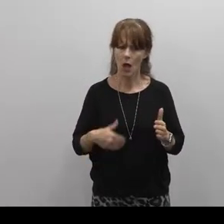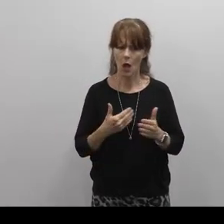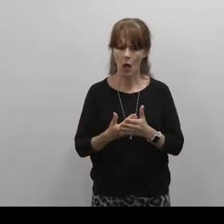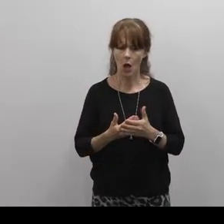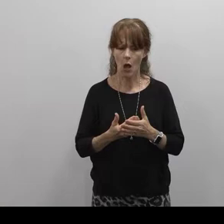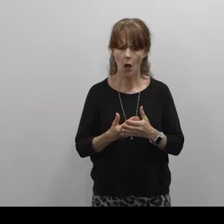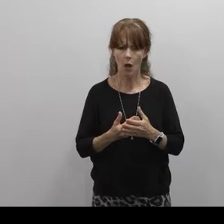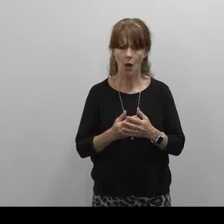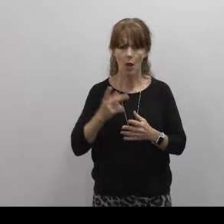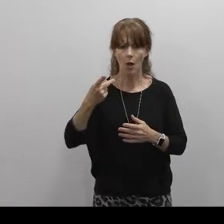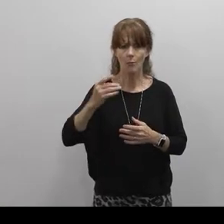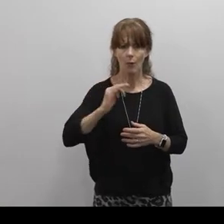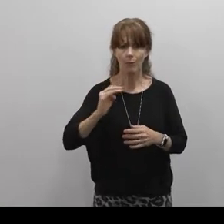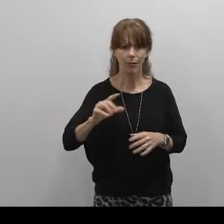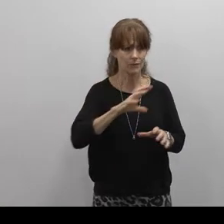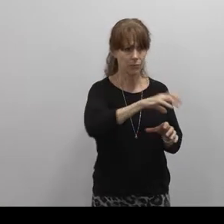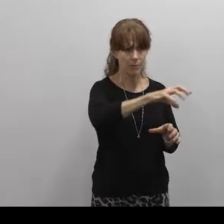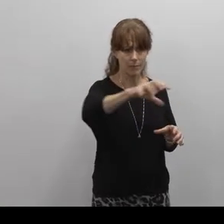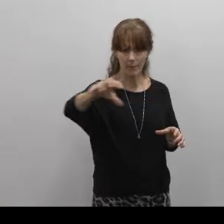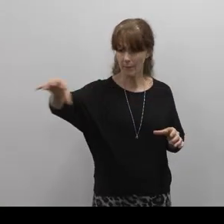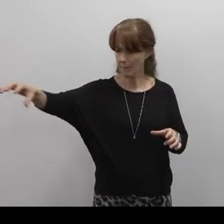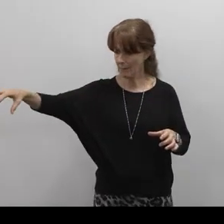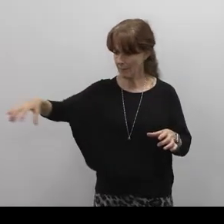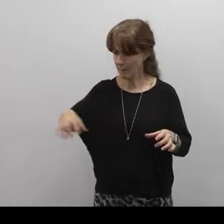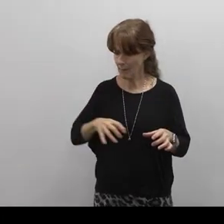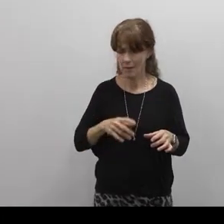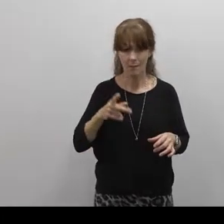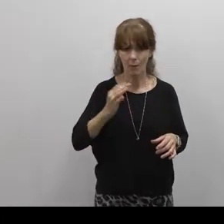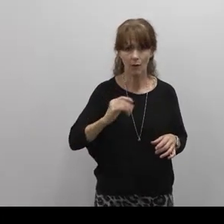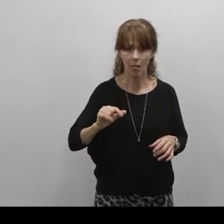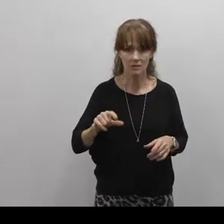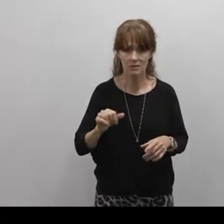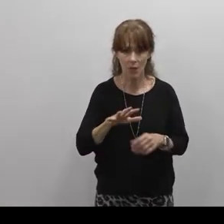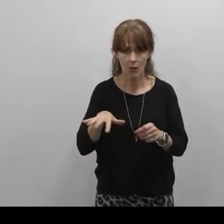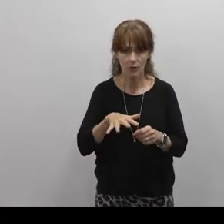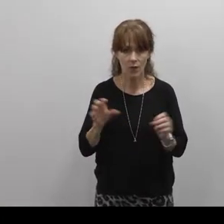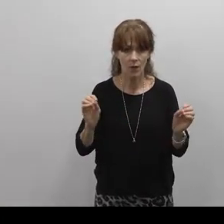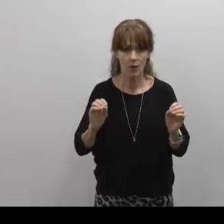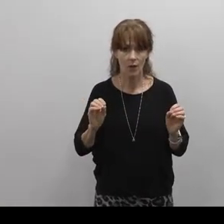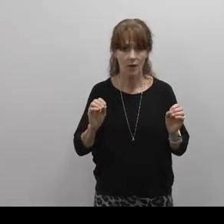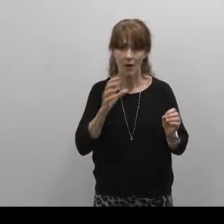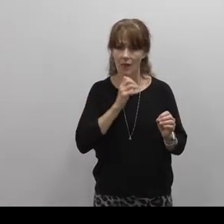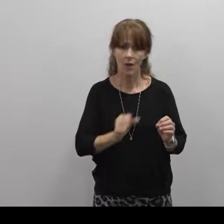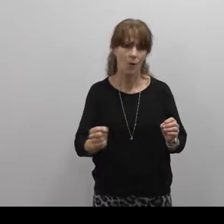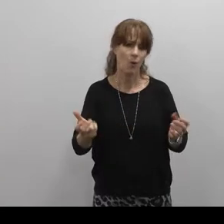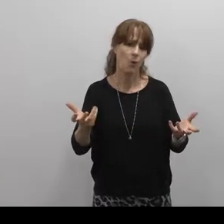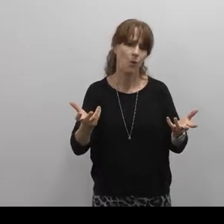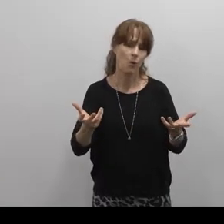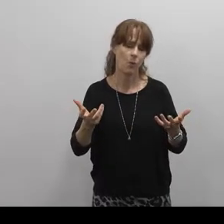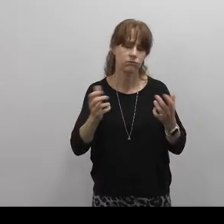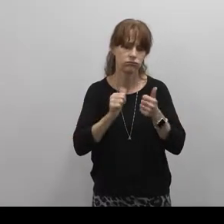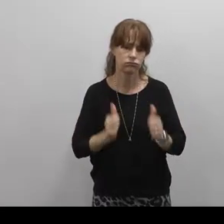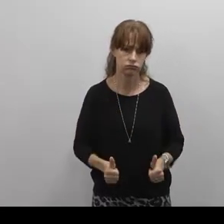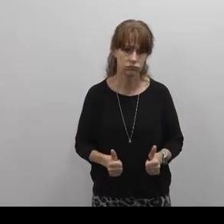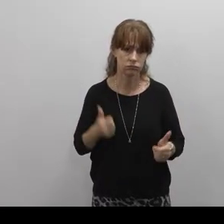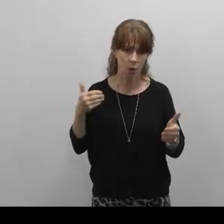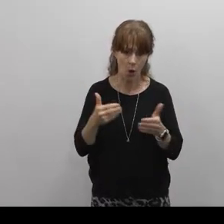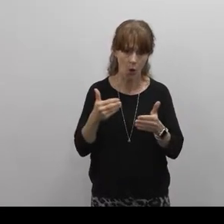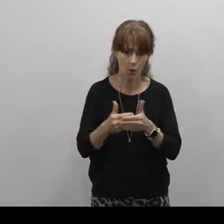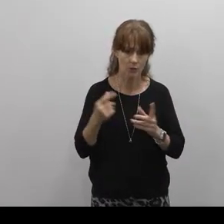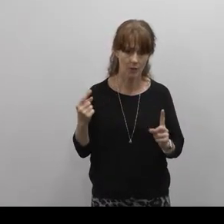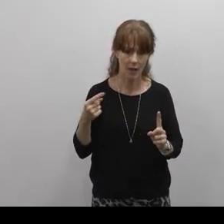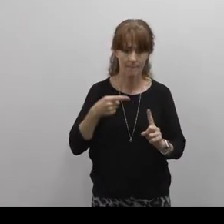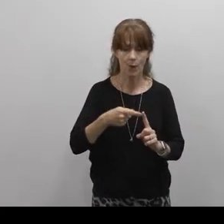Entirely, comprised of portables, right? So those spaces have absolutely outlived their life or are getting close to that